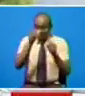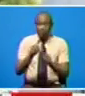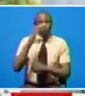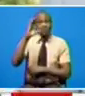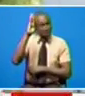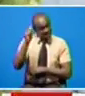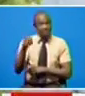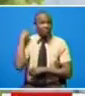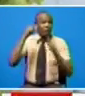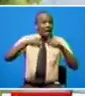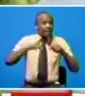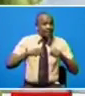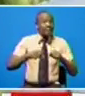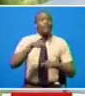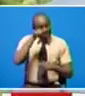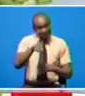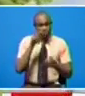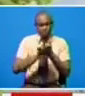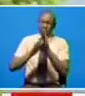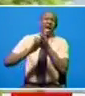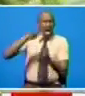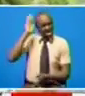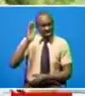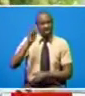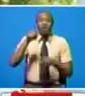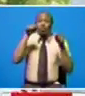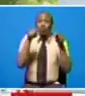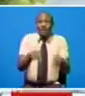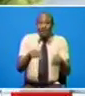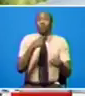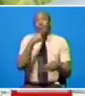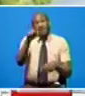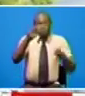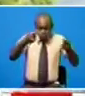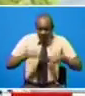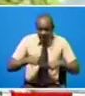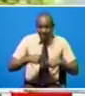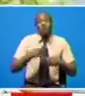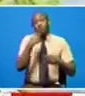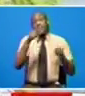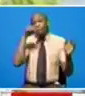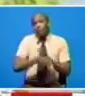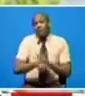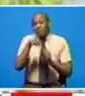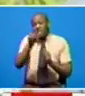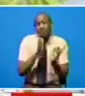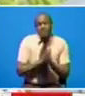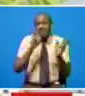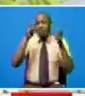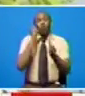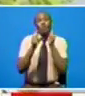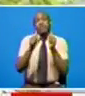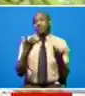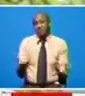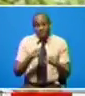had agreed upon was mind-boggling. So today we wanted them to table the details of the mind-boggling issue,